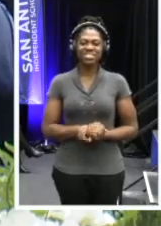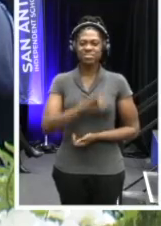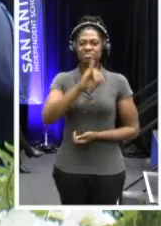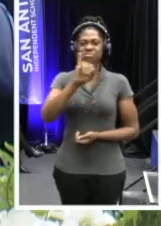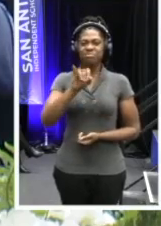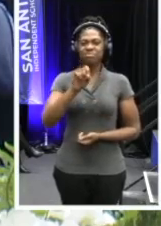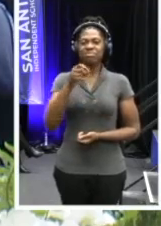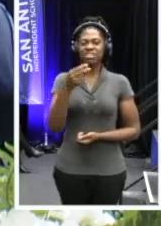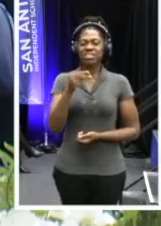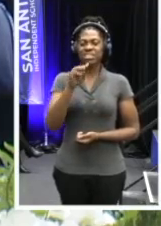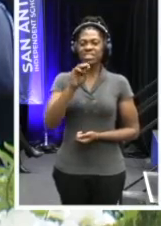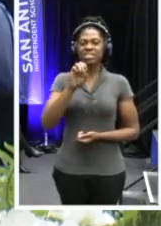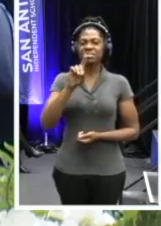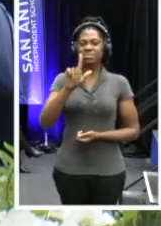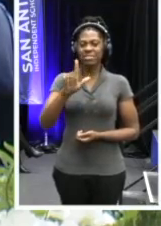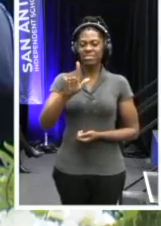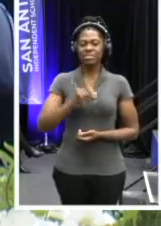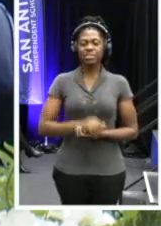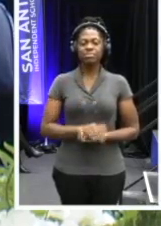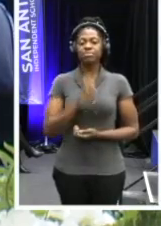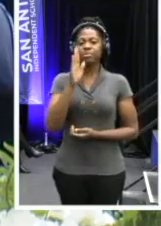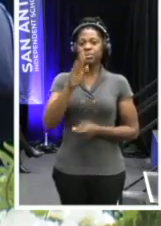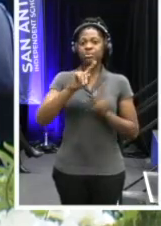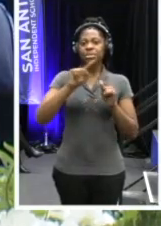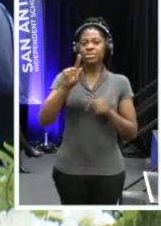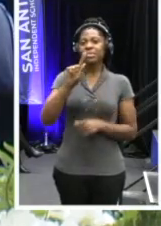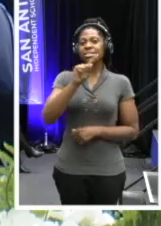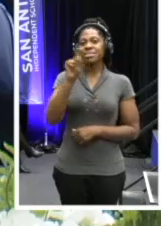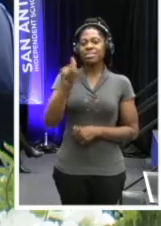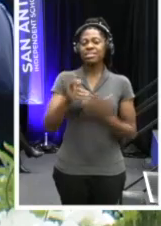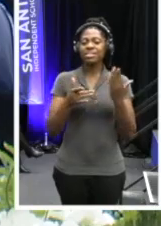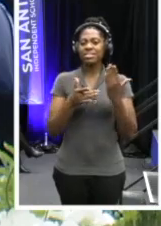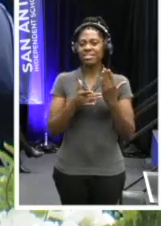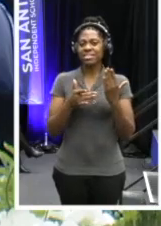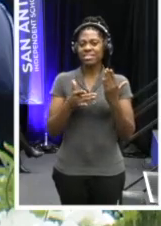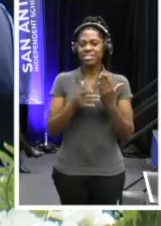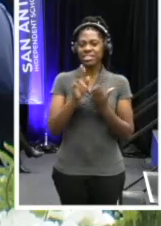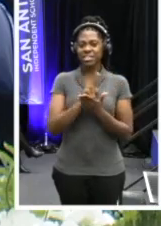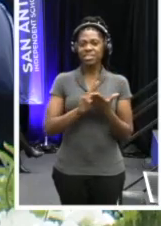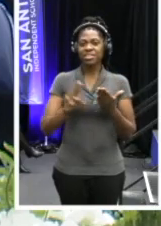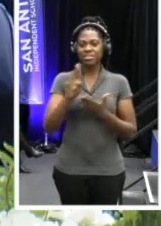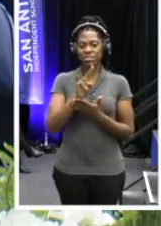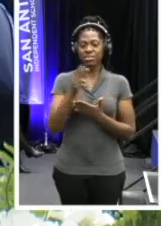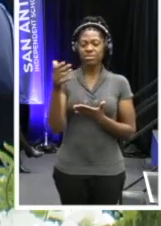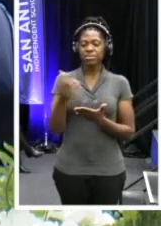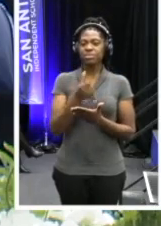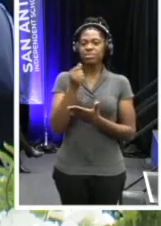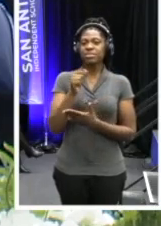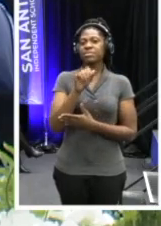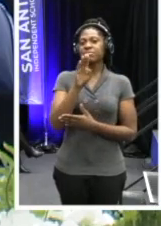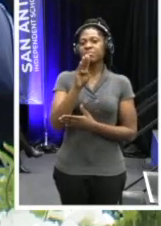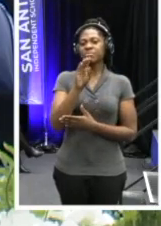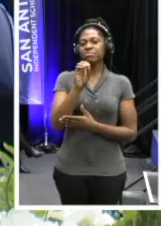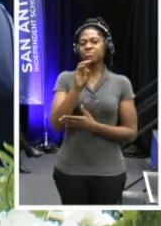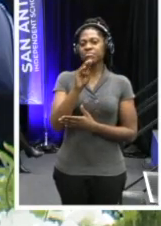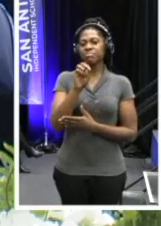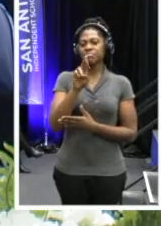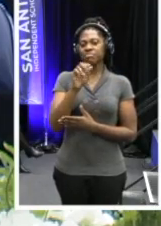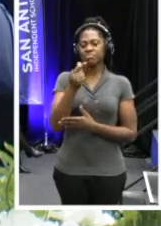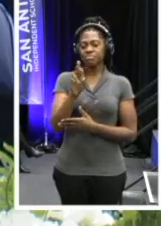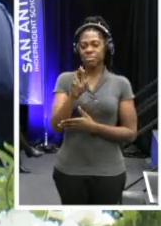Joshua James Medell will be attending Texas Tech University, recipient of the Baumberger Endowment Scholarship.